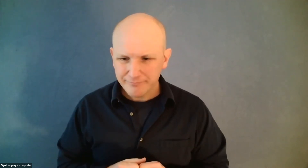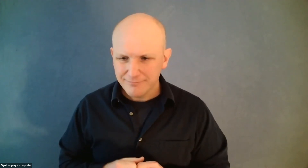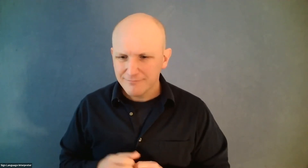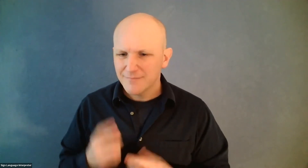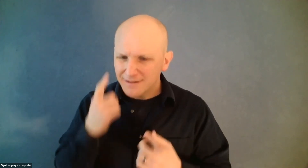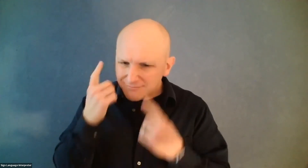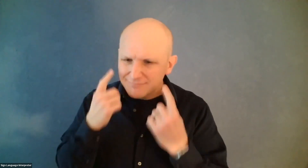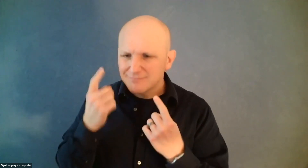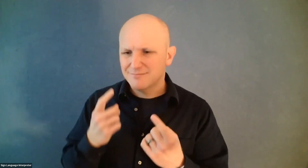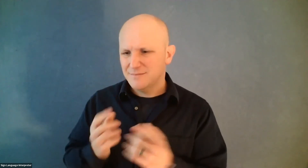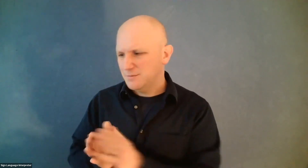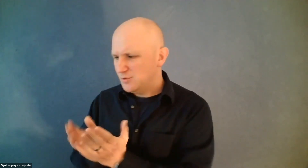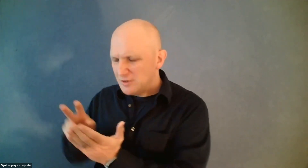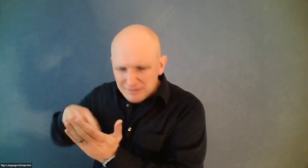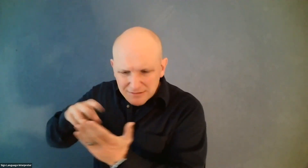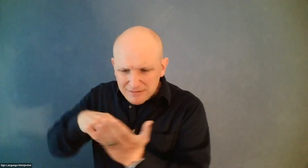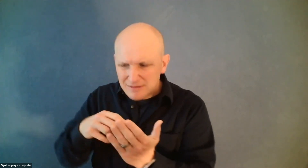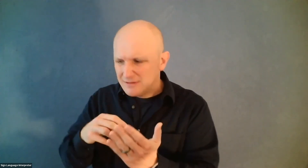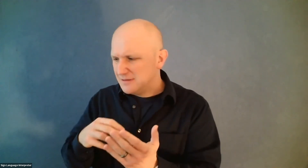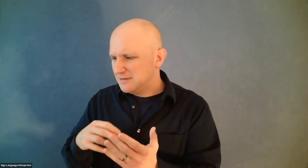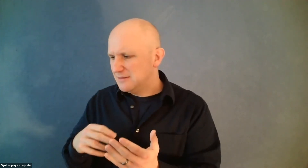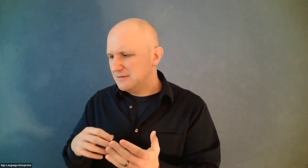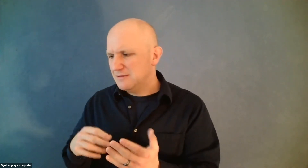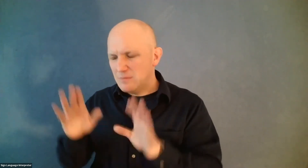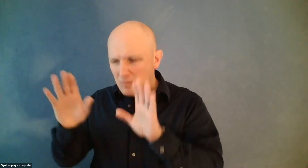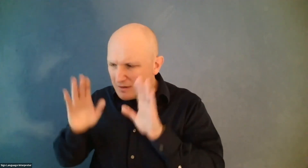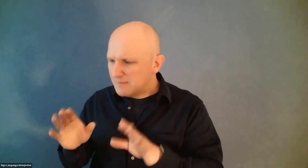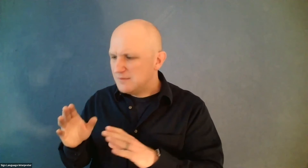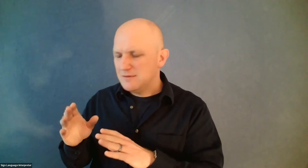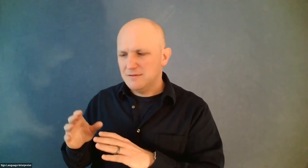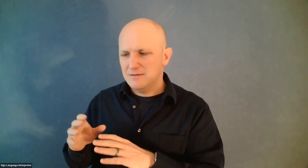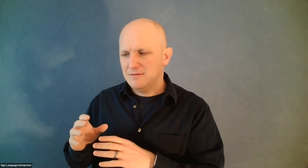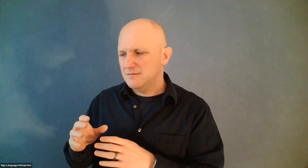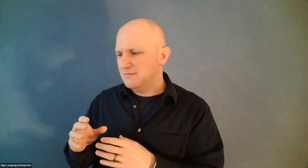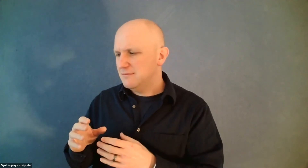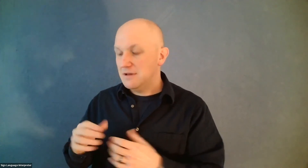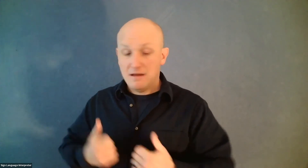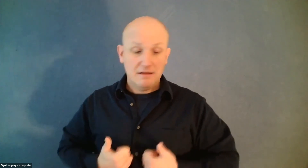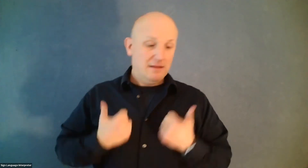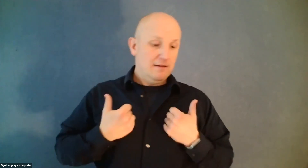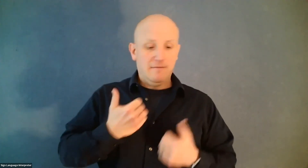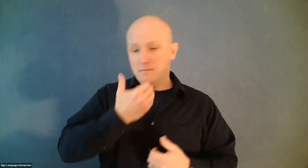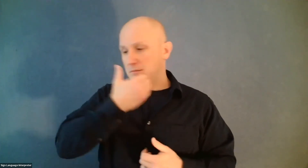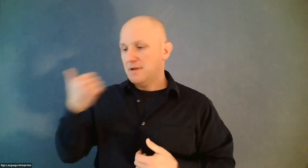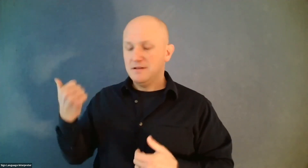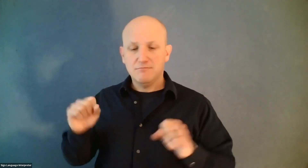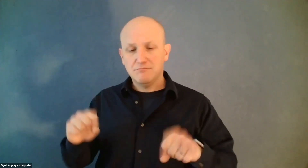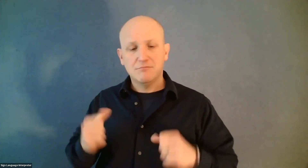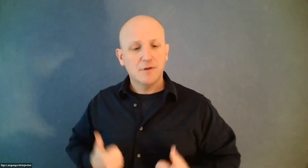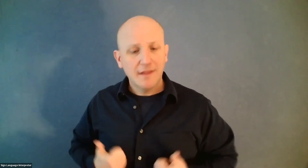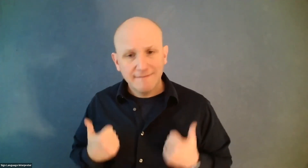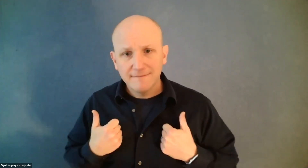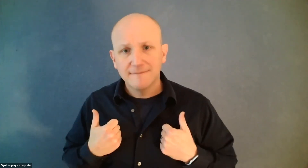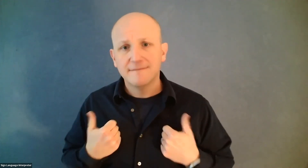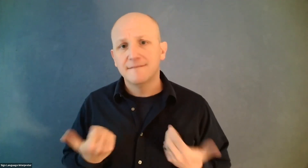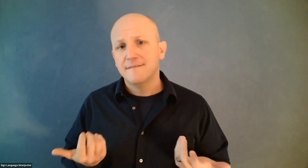read the great books of the Western world. I try to, live my life, at the best way possible. And I have a very